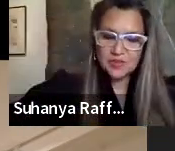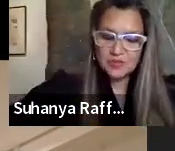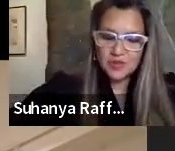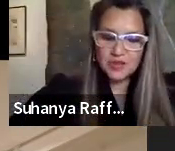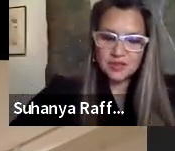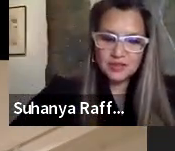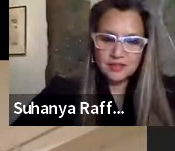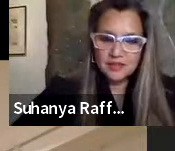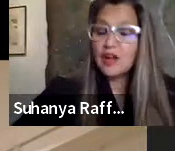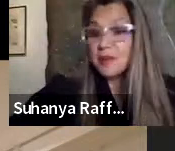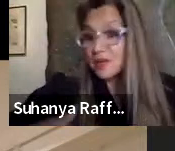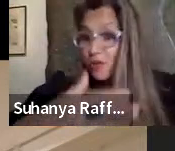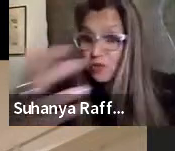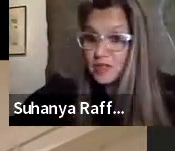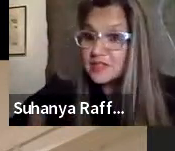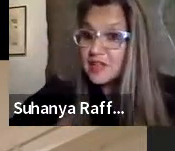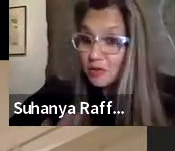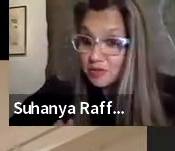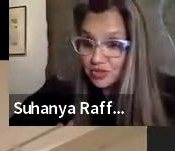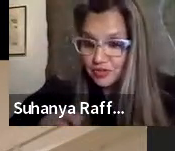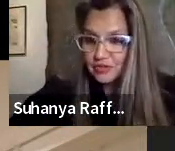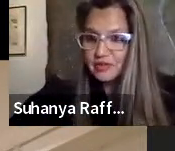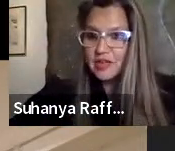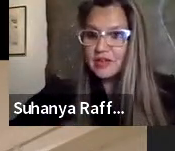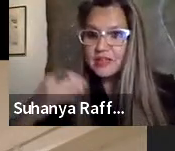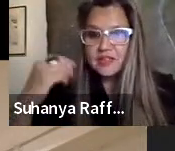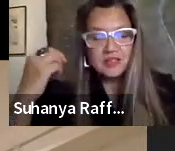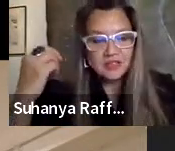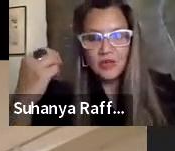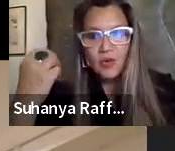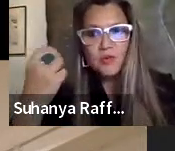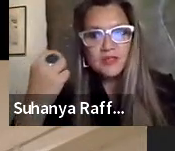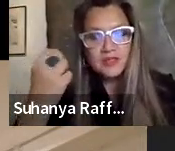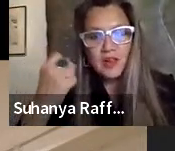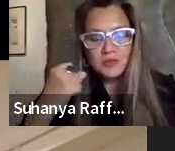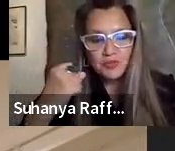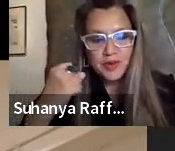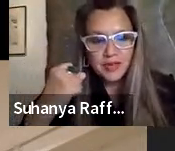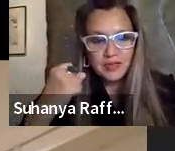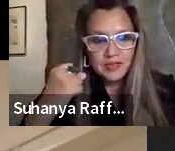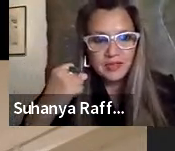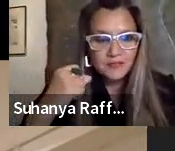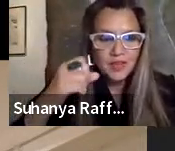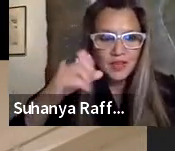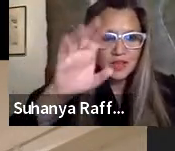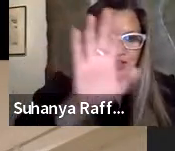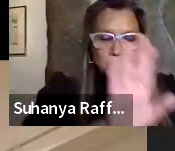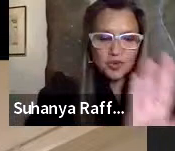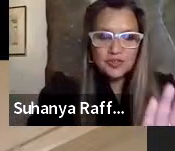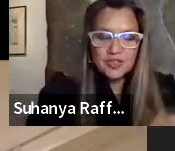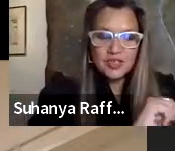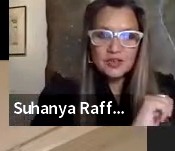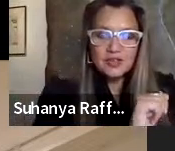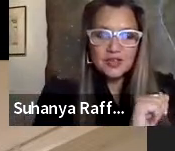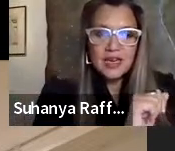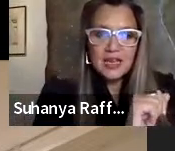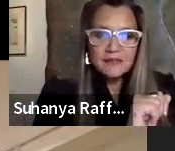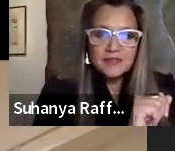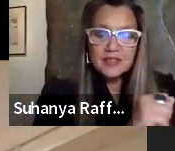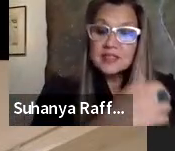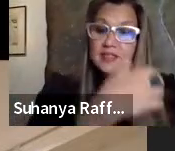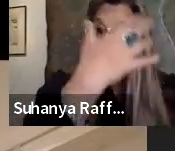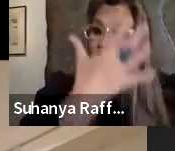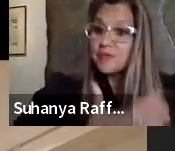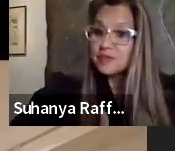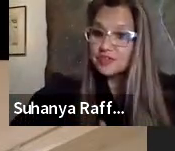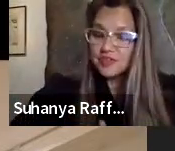sometimes also with, but always sculptural. It's always a sculptural practice. So what you see on the